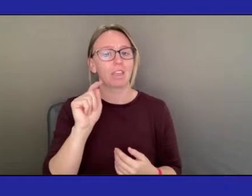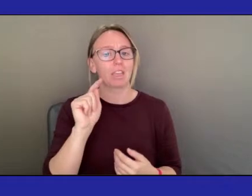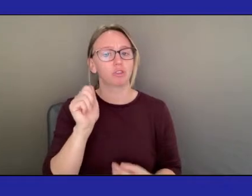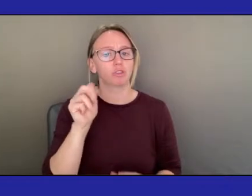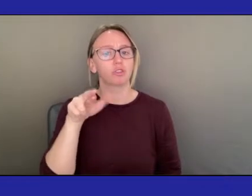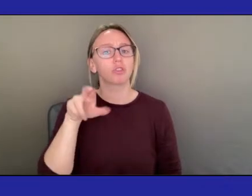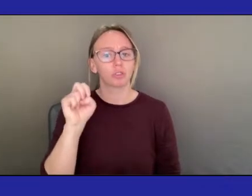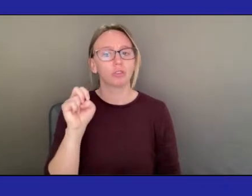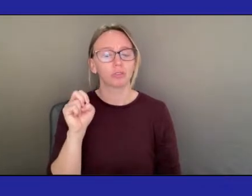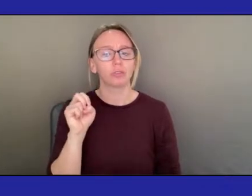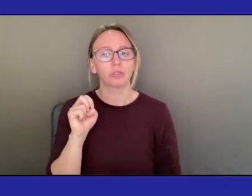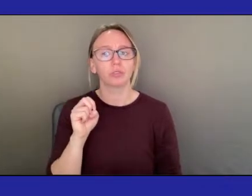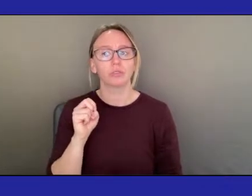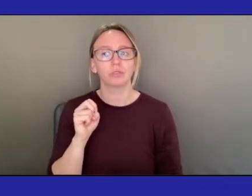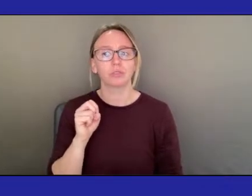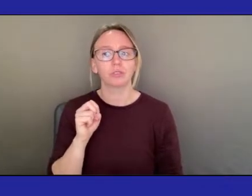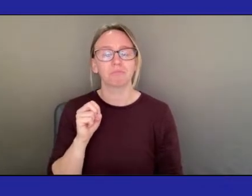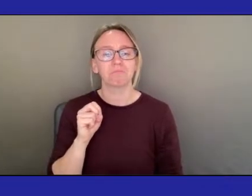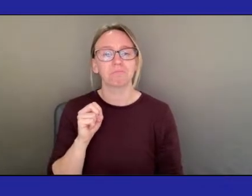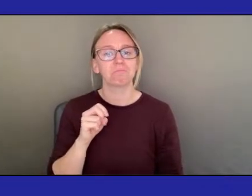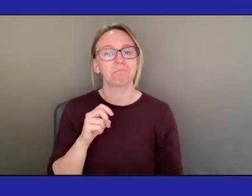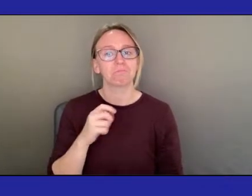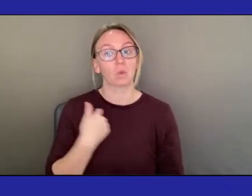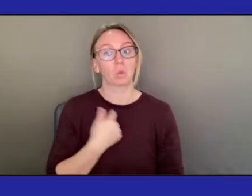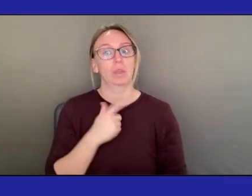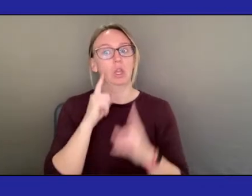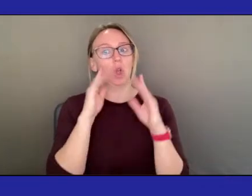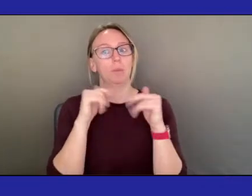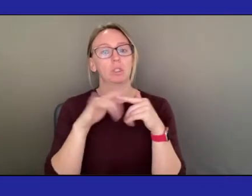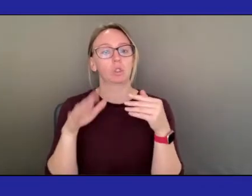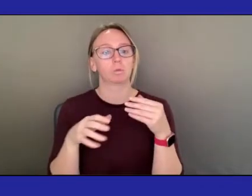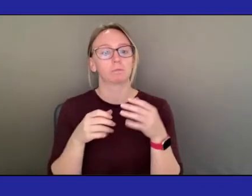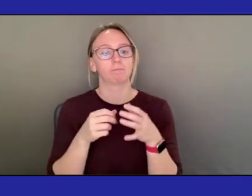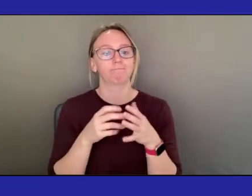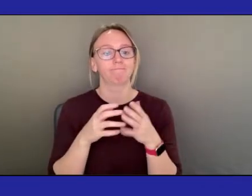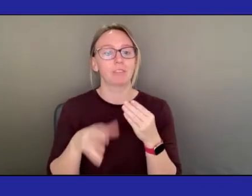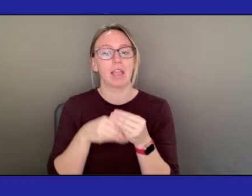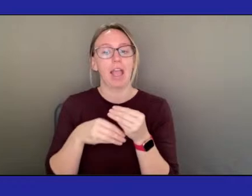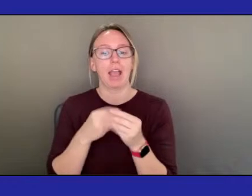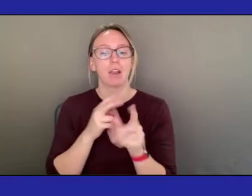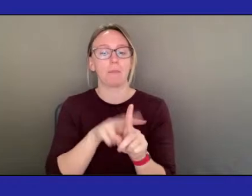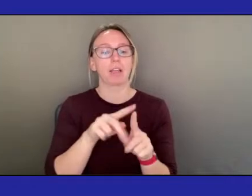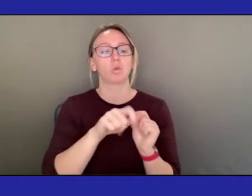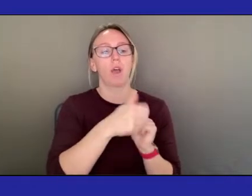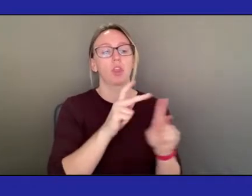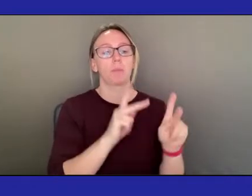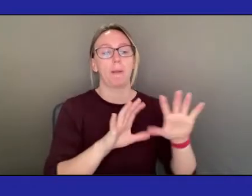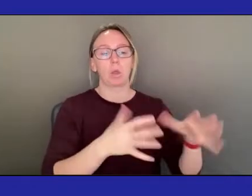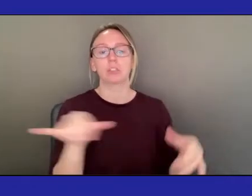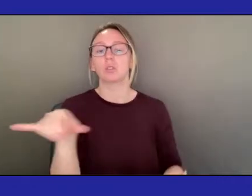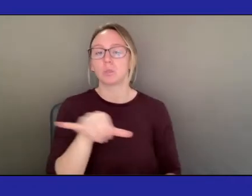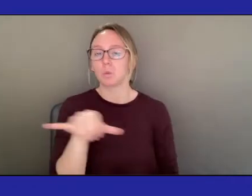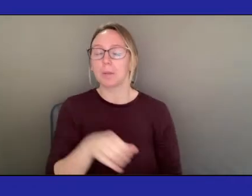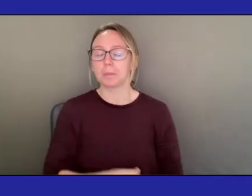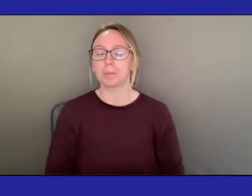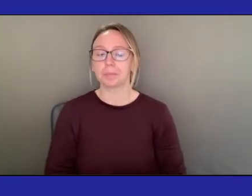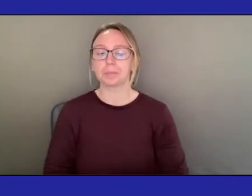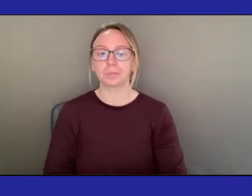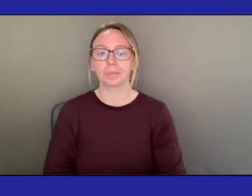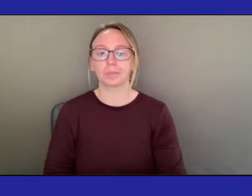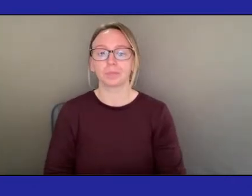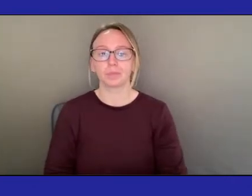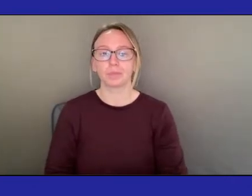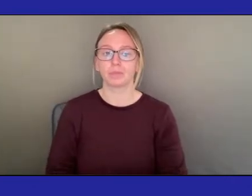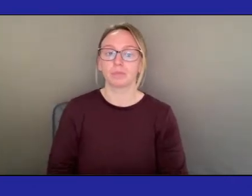And yeah, we're hoping to expand that in some other populations as well. Yeah. I think